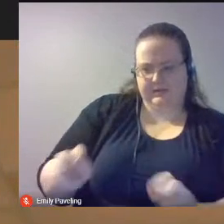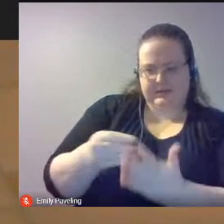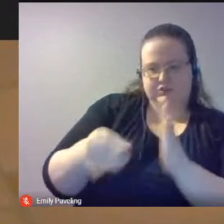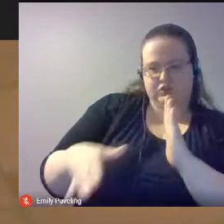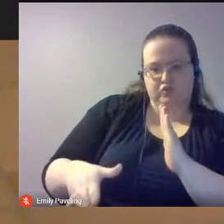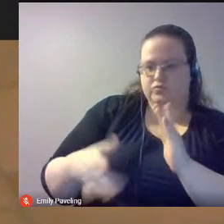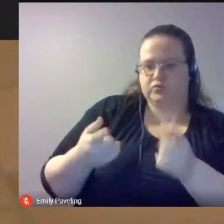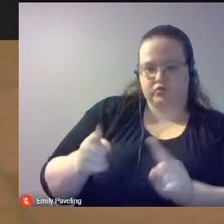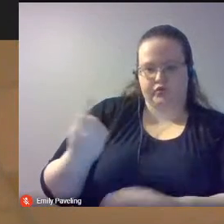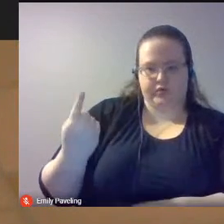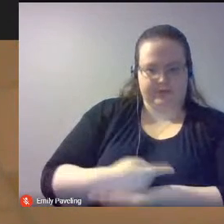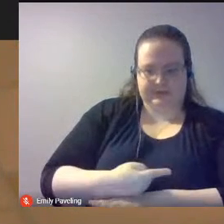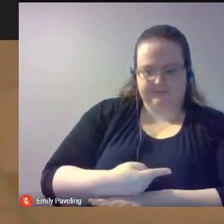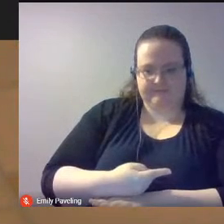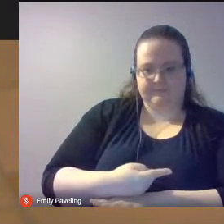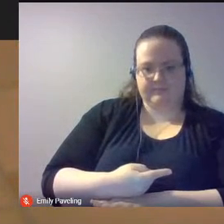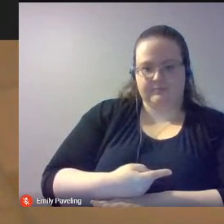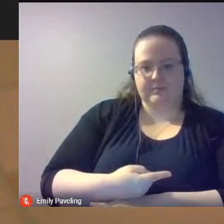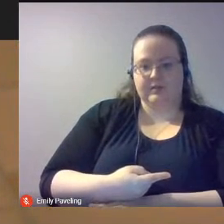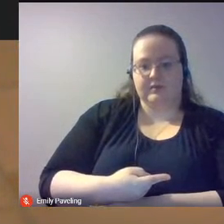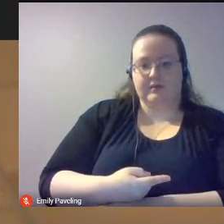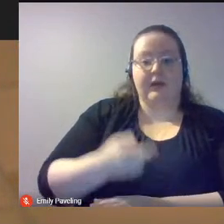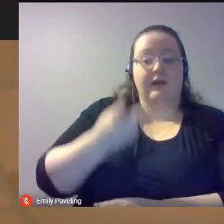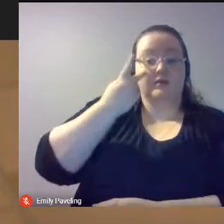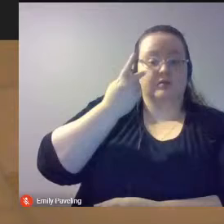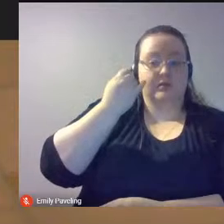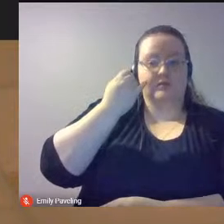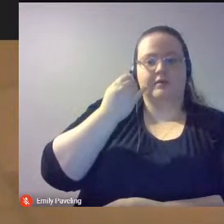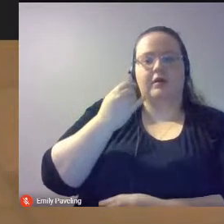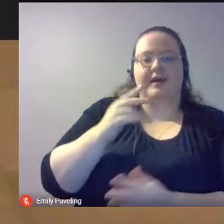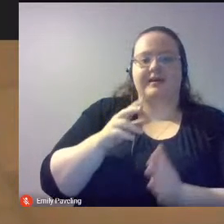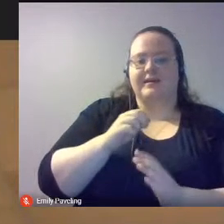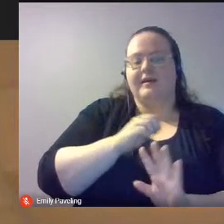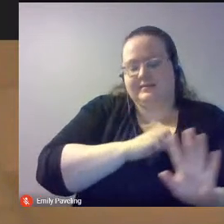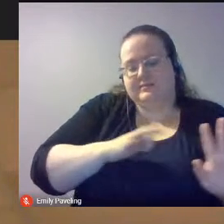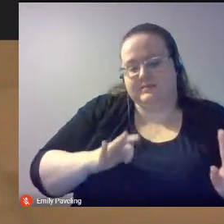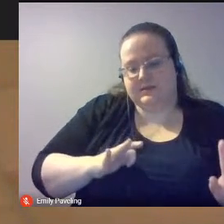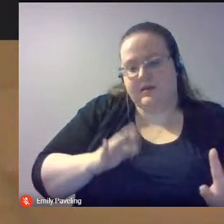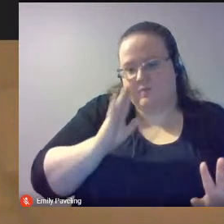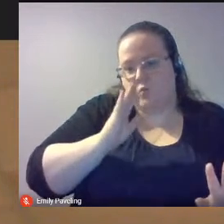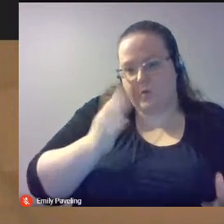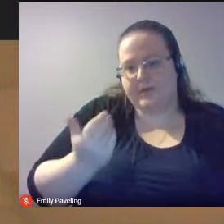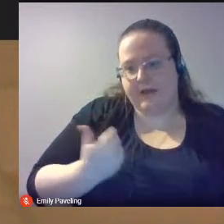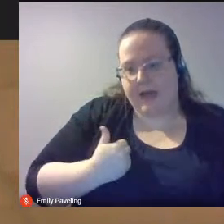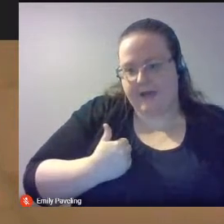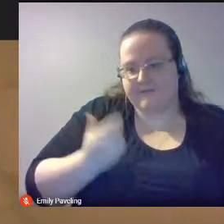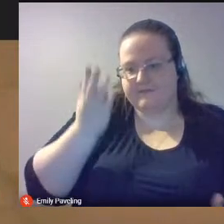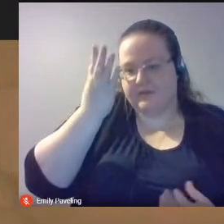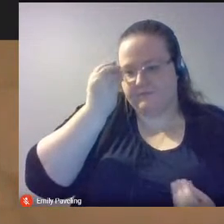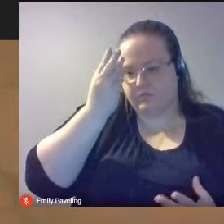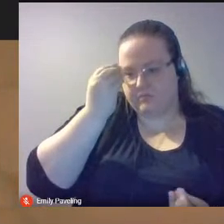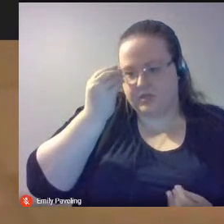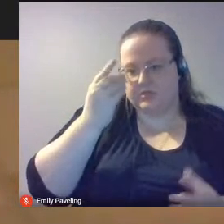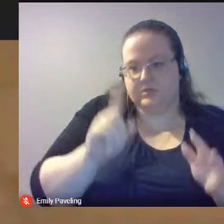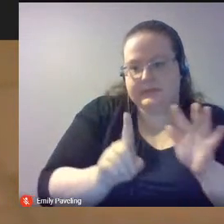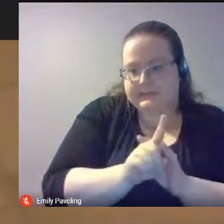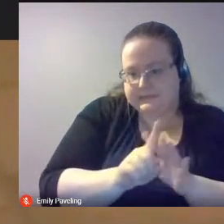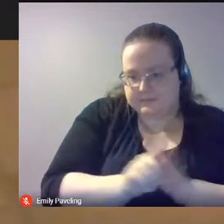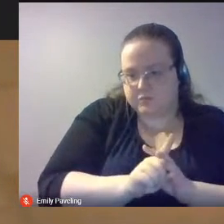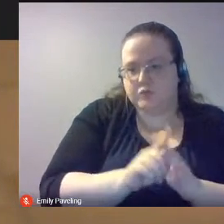school operating hours. Staff should be provided with, and they will be provided with information on signs and symptoms